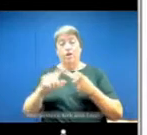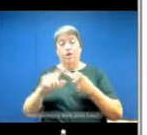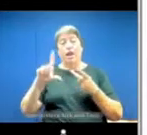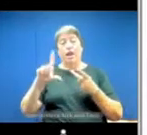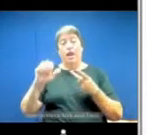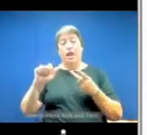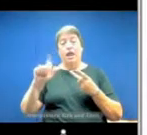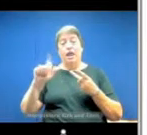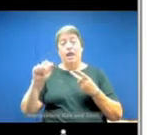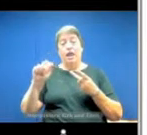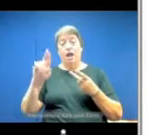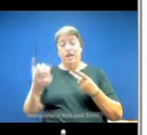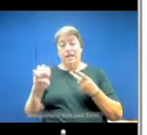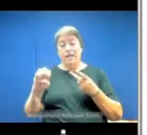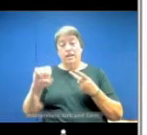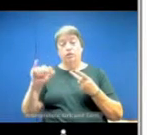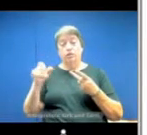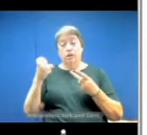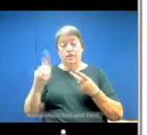Carrie White,